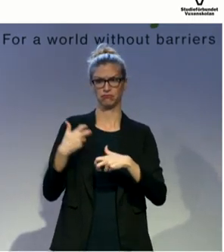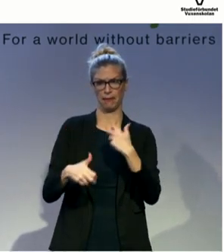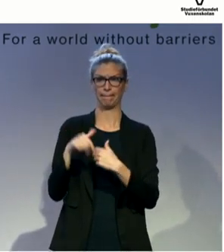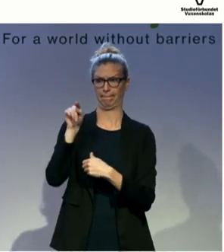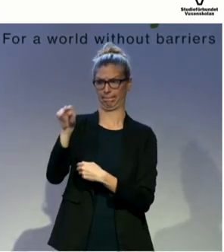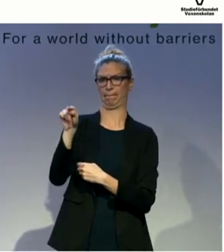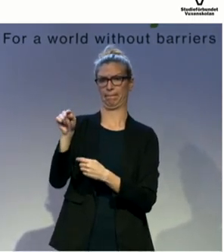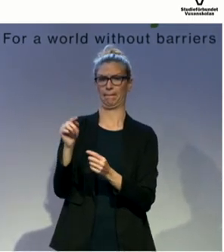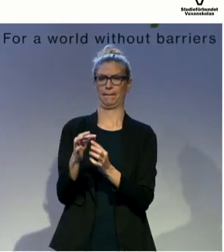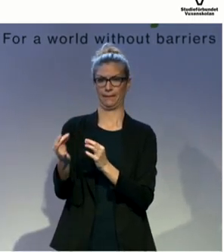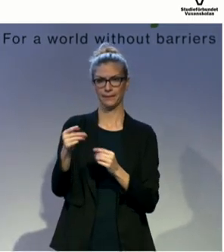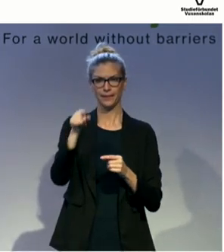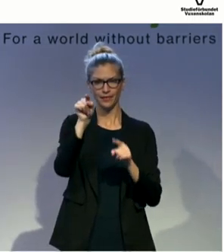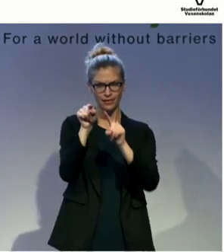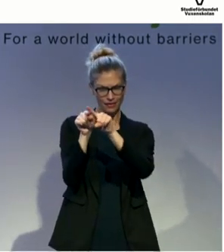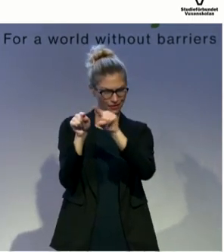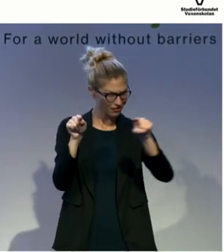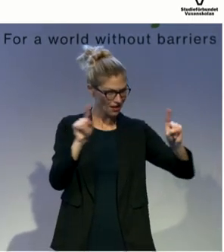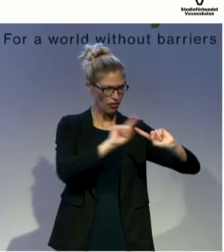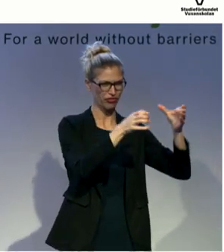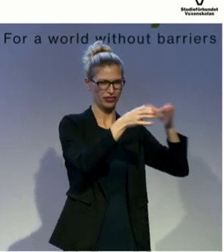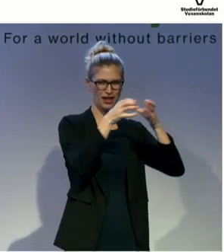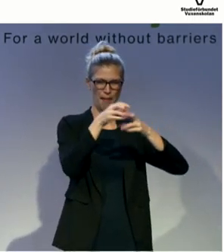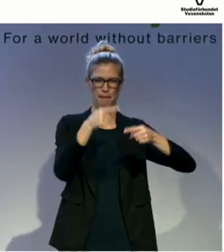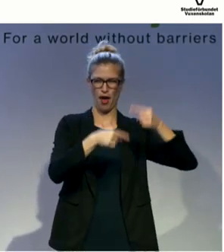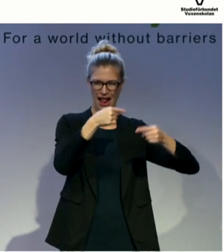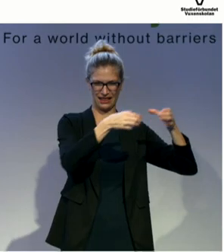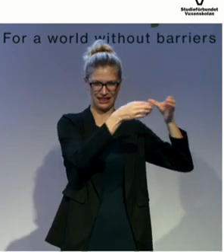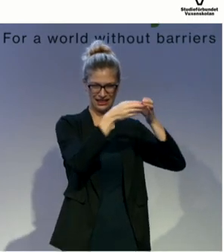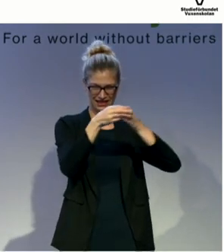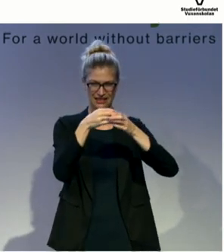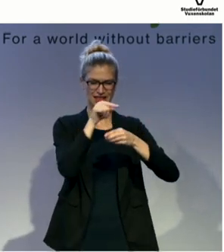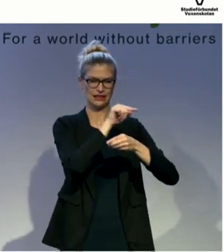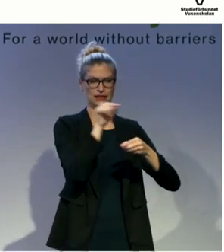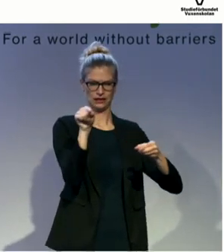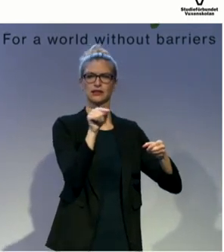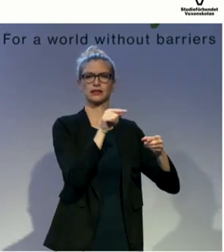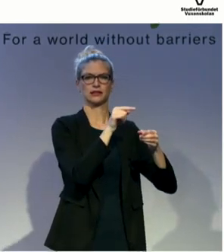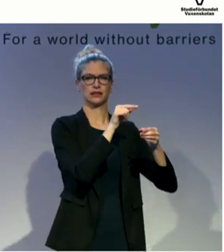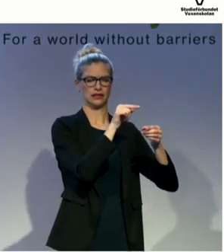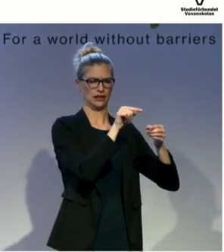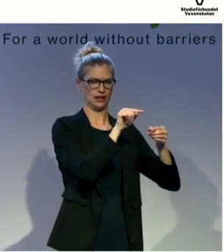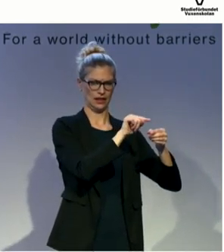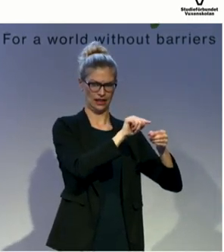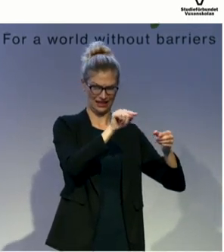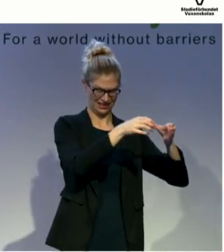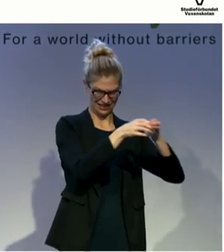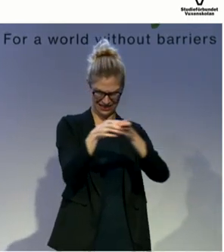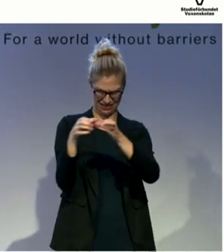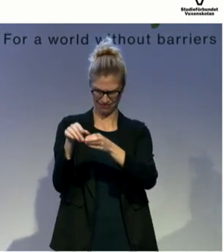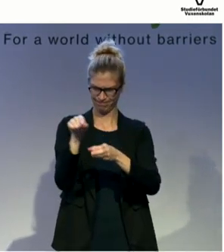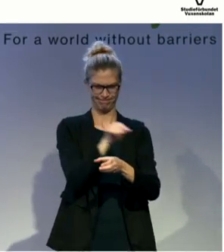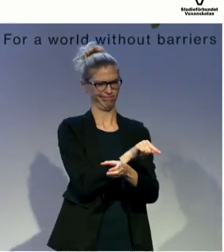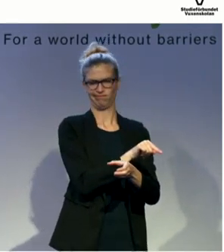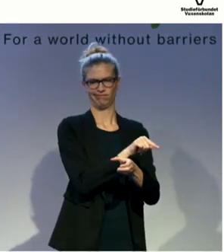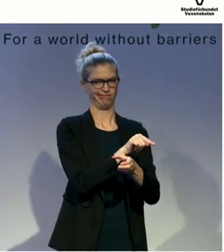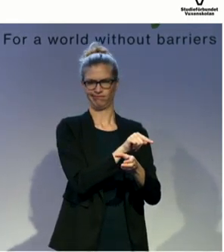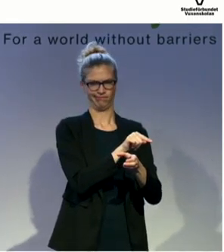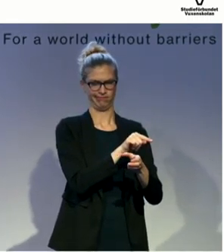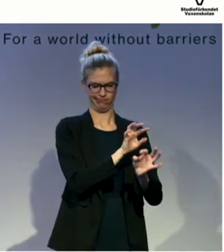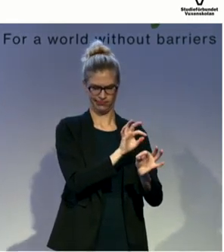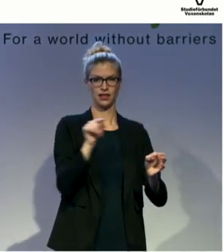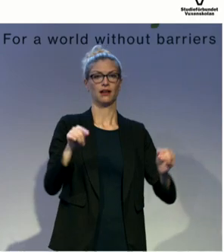information available on local politics, only on national politics. So how can we encourage politicians to